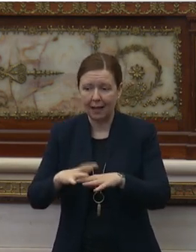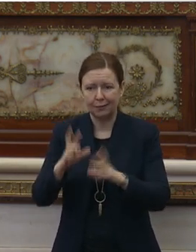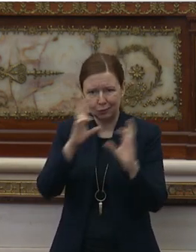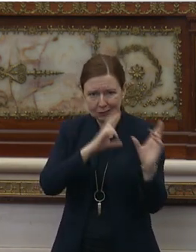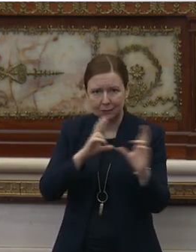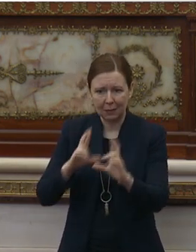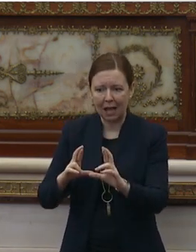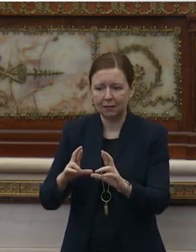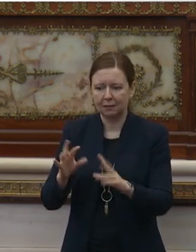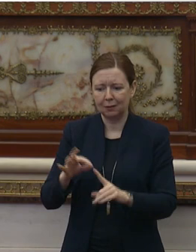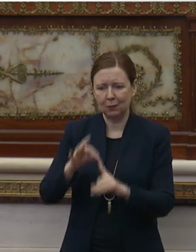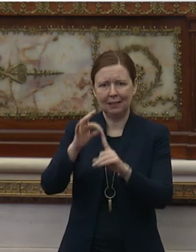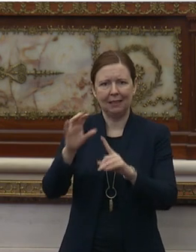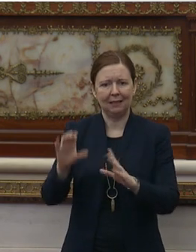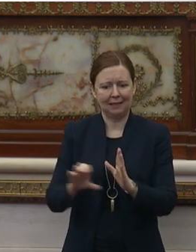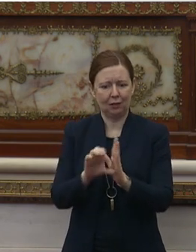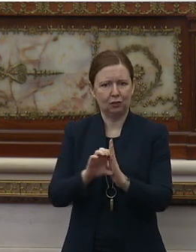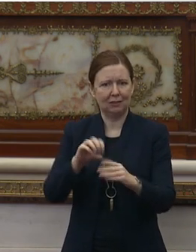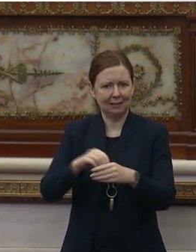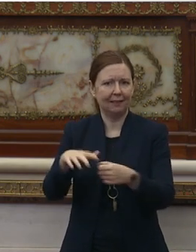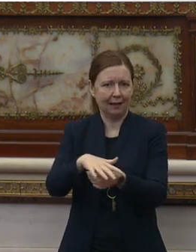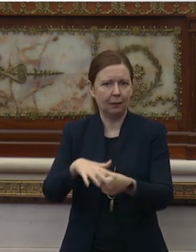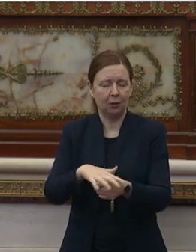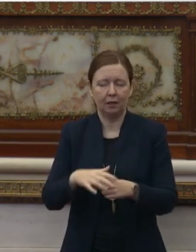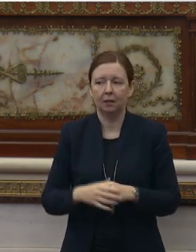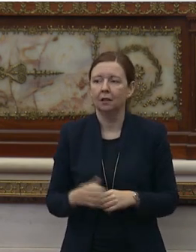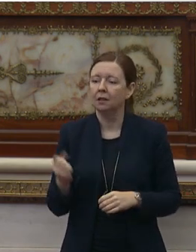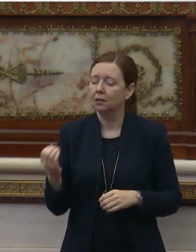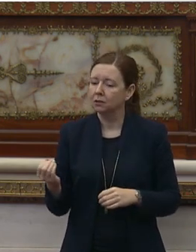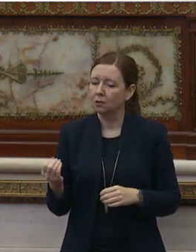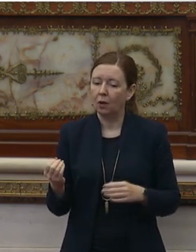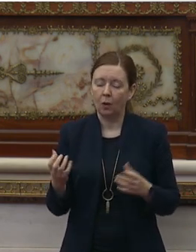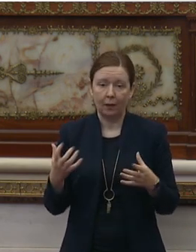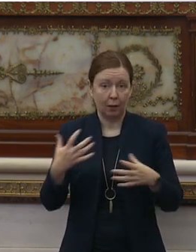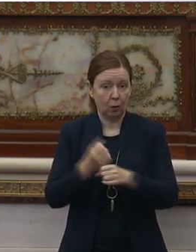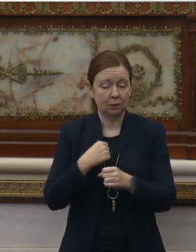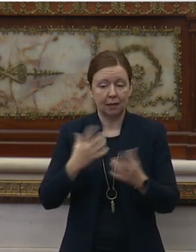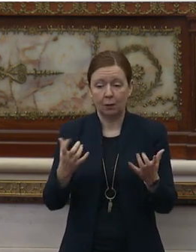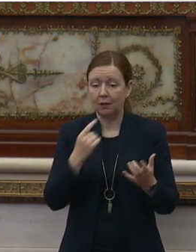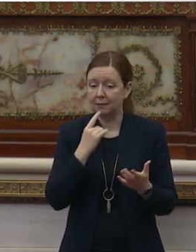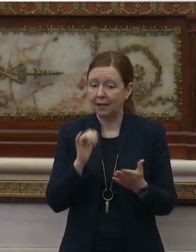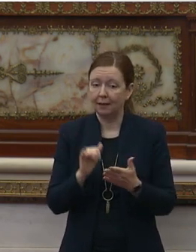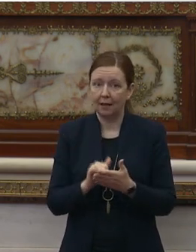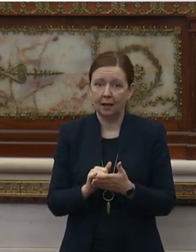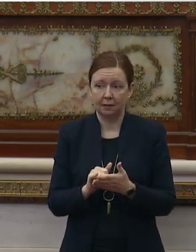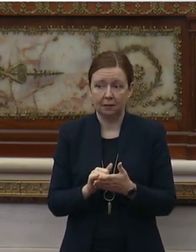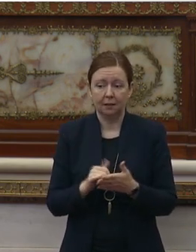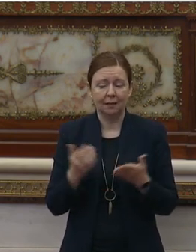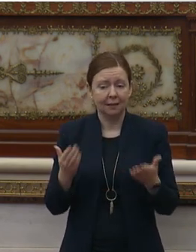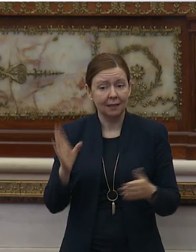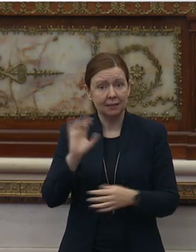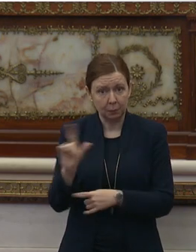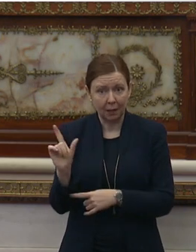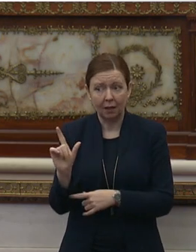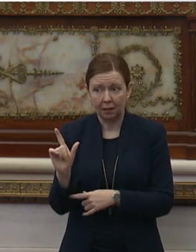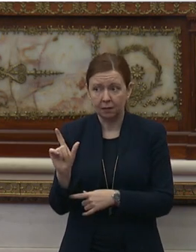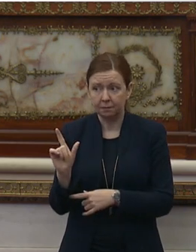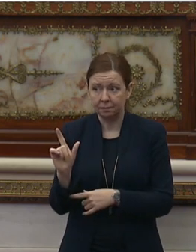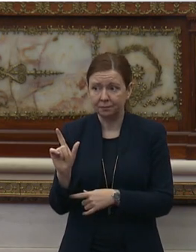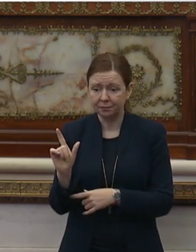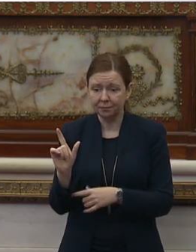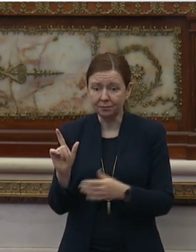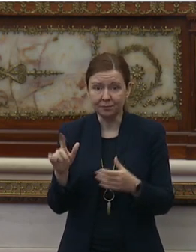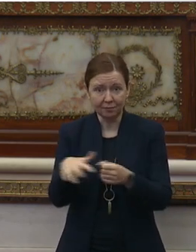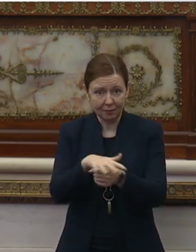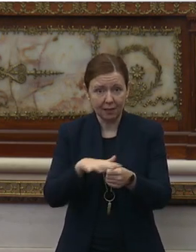the particular unique characteristics of this neighborhood. So in closing, I would just say this bill and